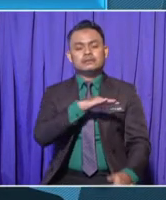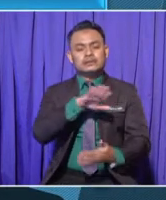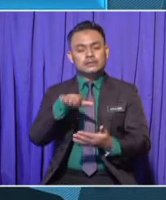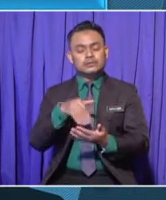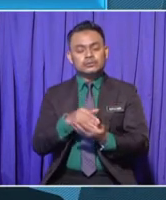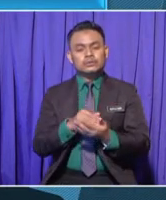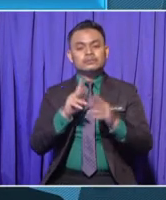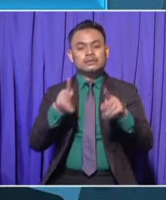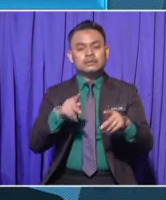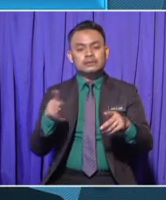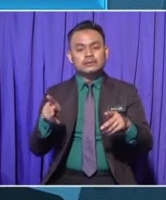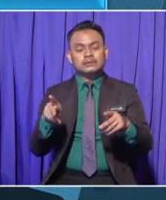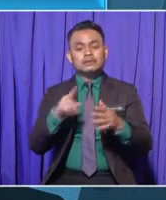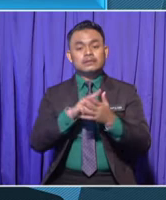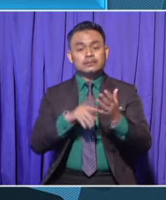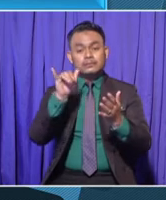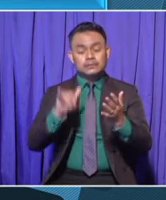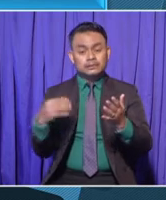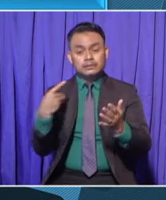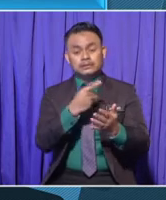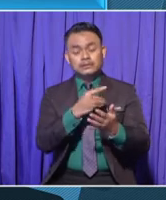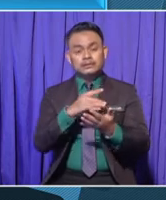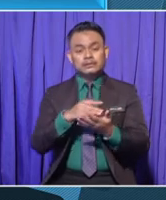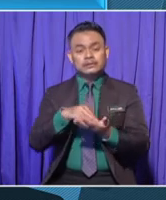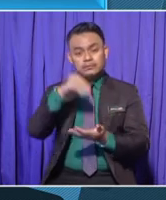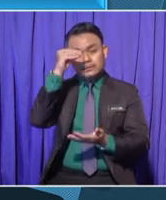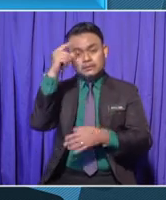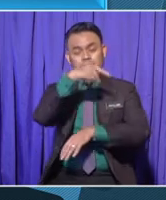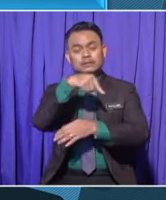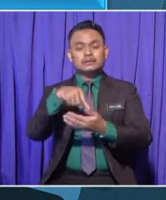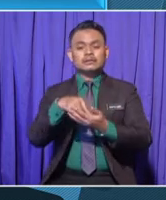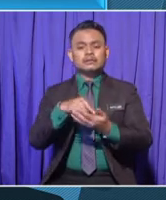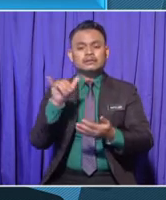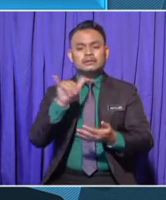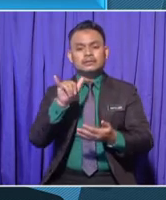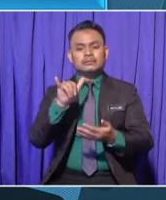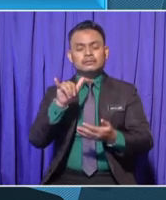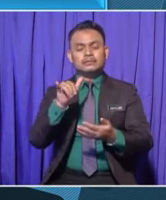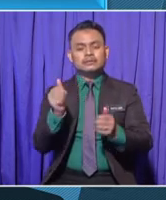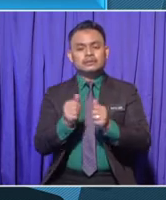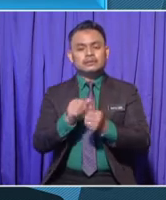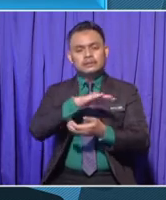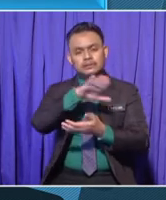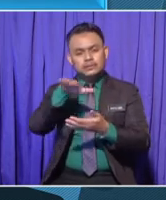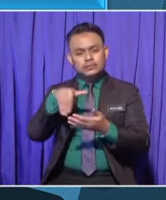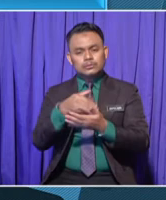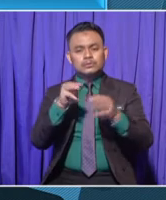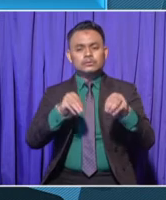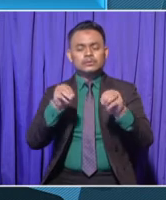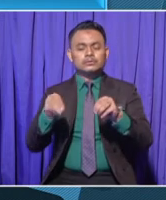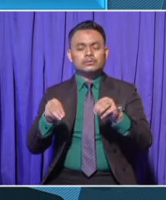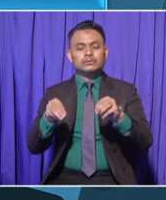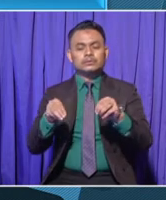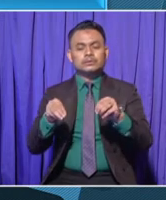today is in line with the standard curriculum outlined by the Ministry of